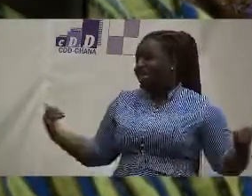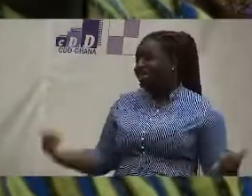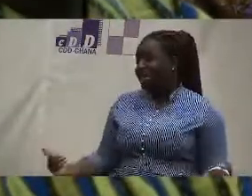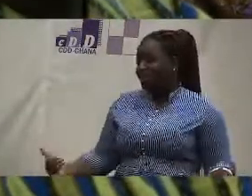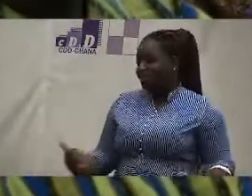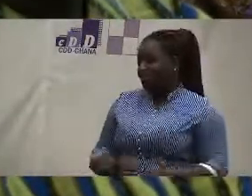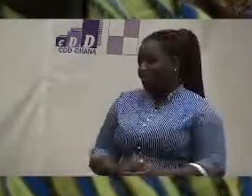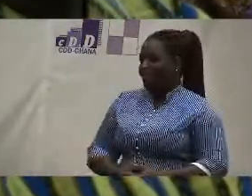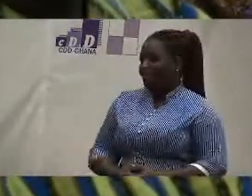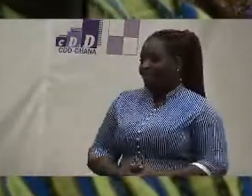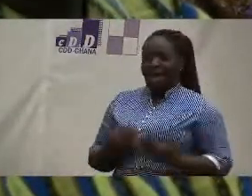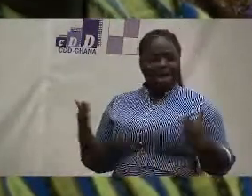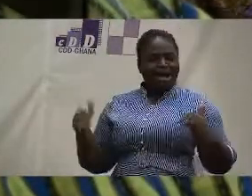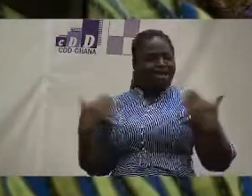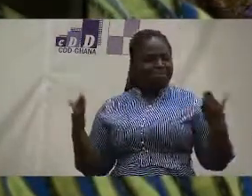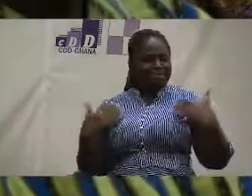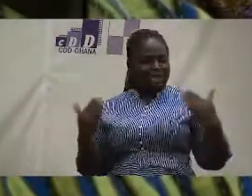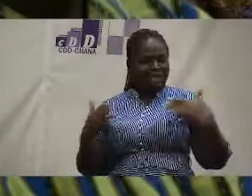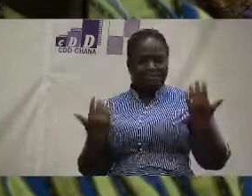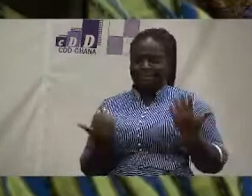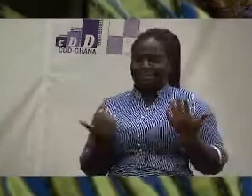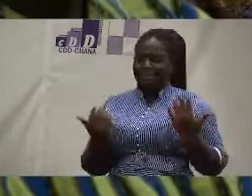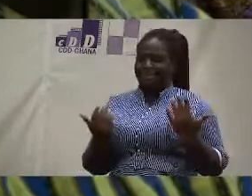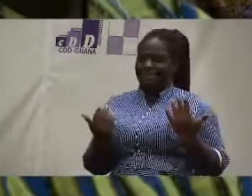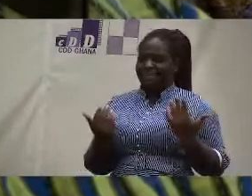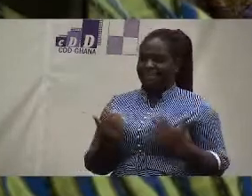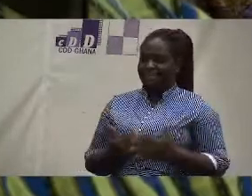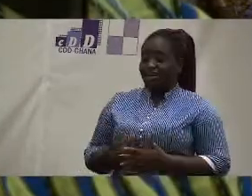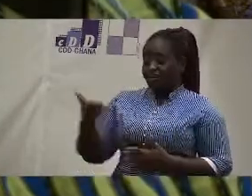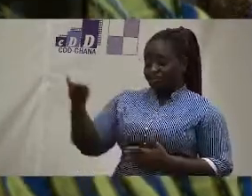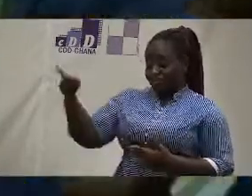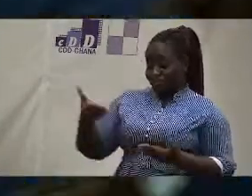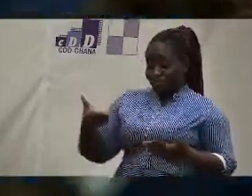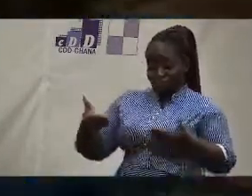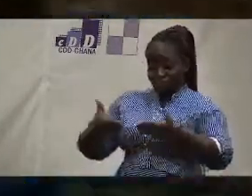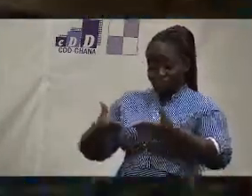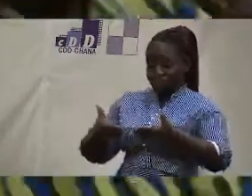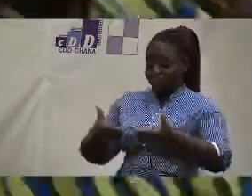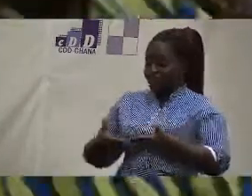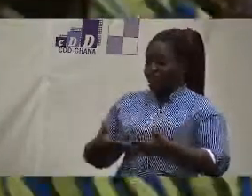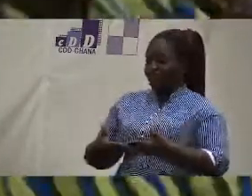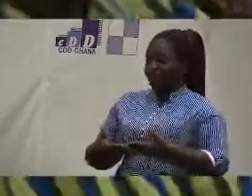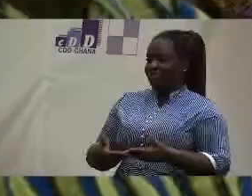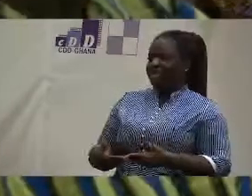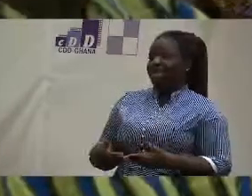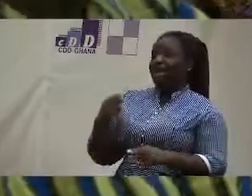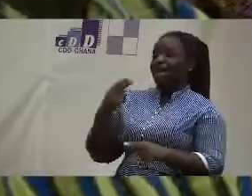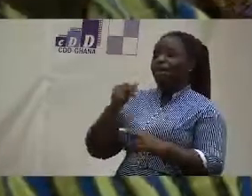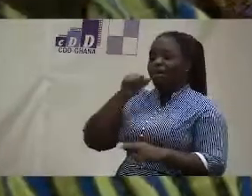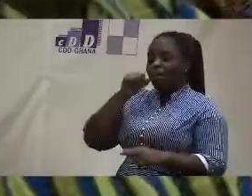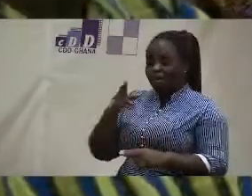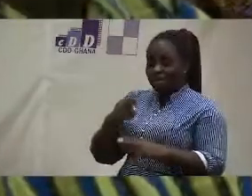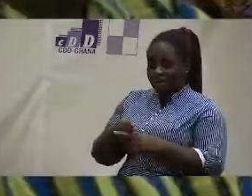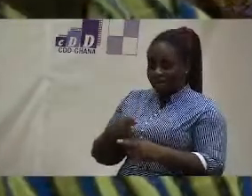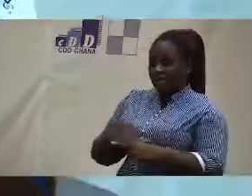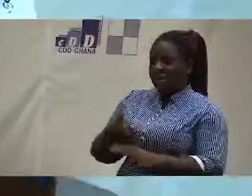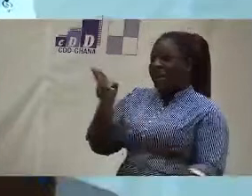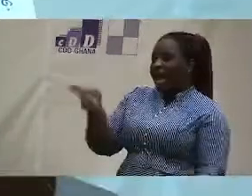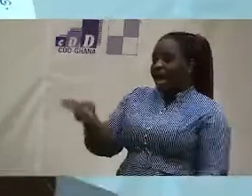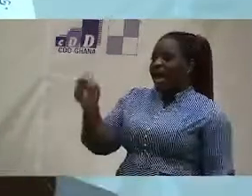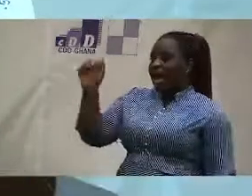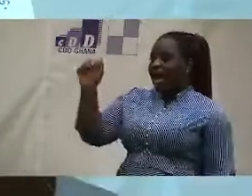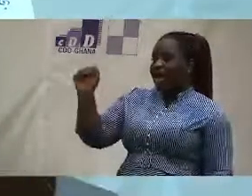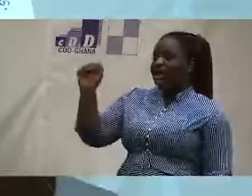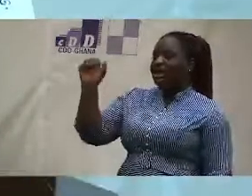gentlemen, I am happy to introduce to you Hidayat Hassan from